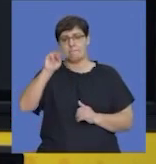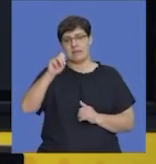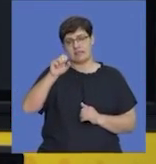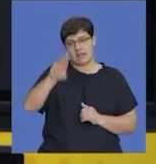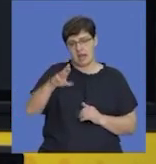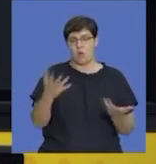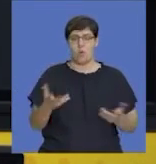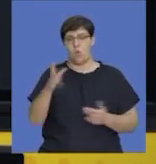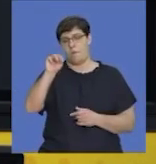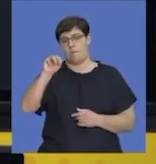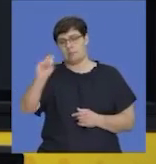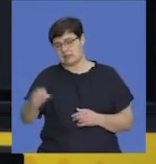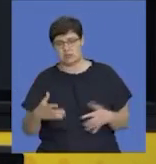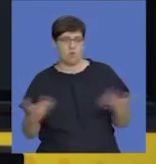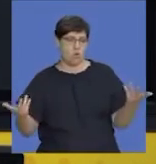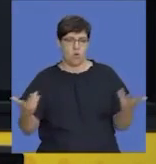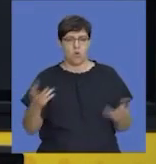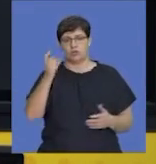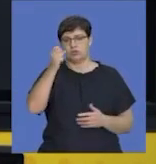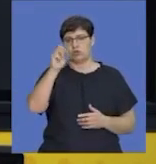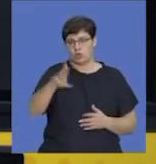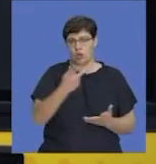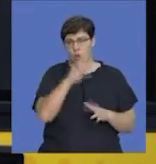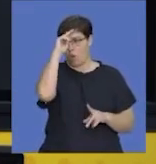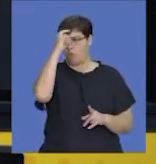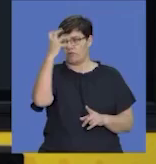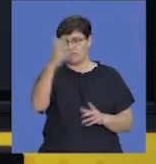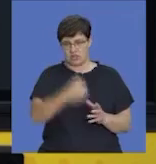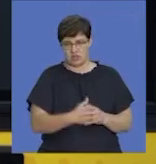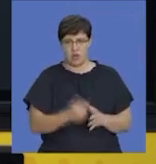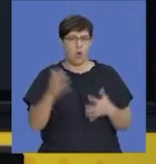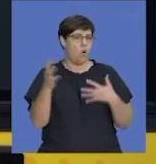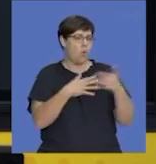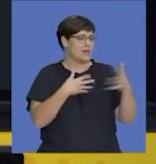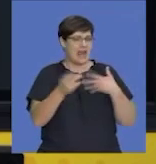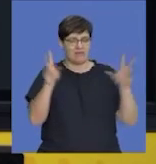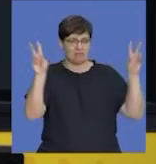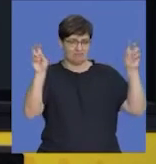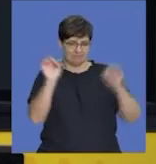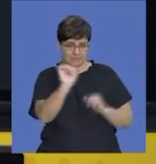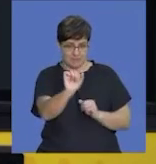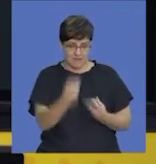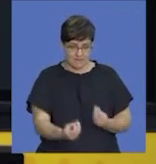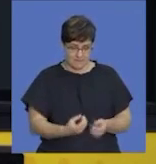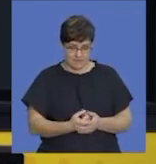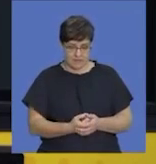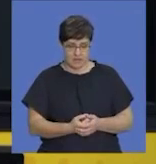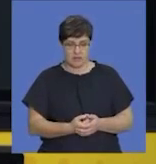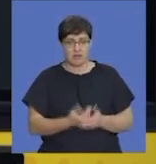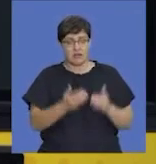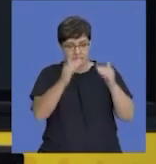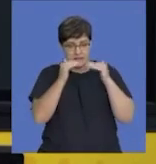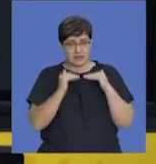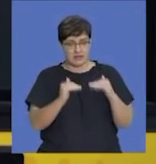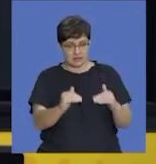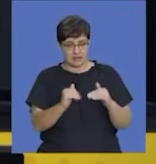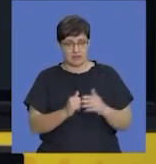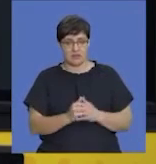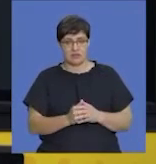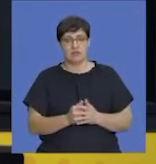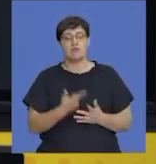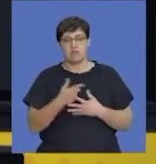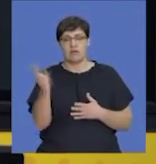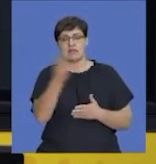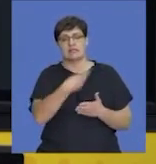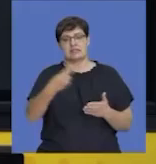Mrs., right, or doctor or professor or whatever title you hold. And thereafter at the end we normally signed, or